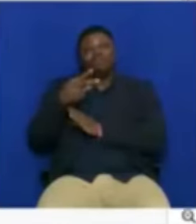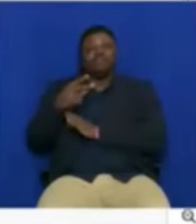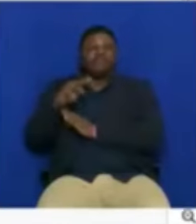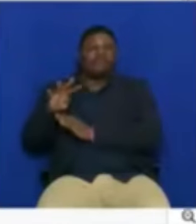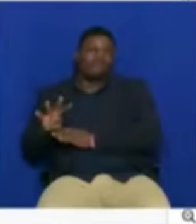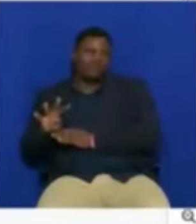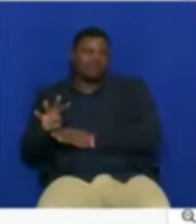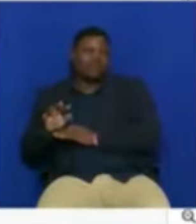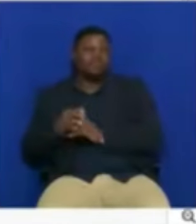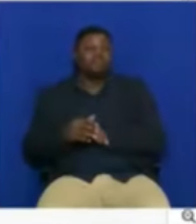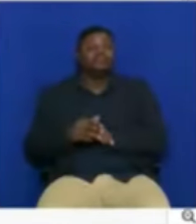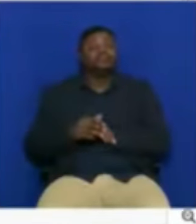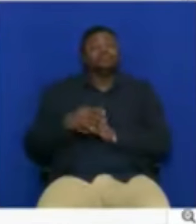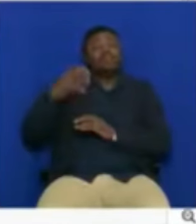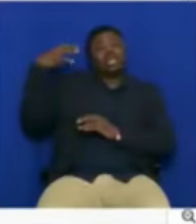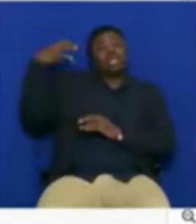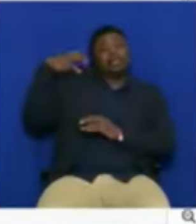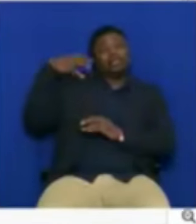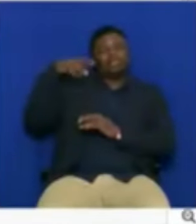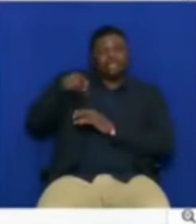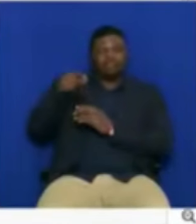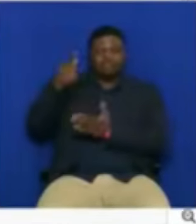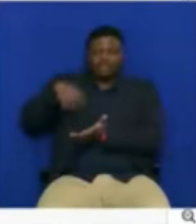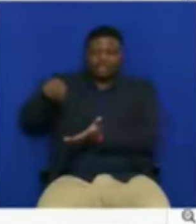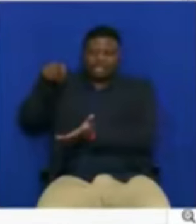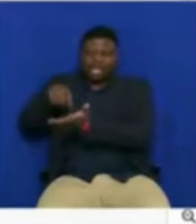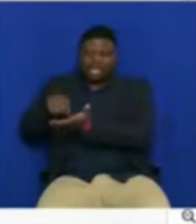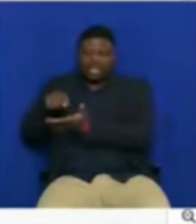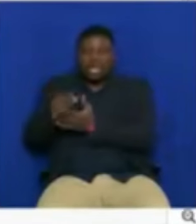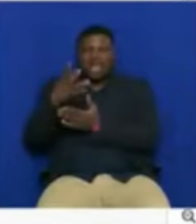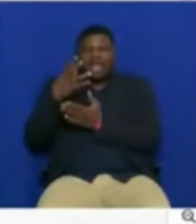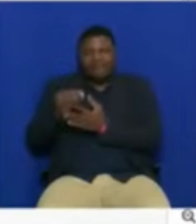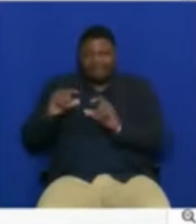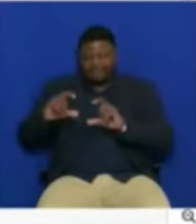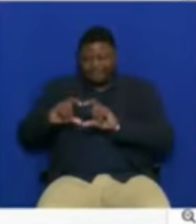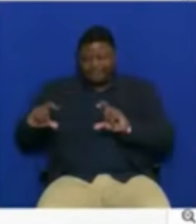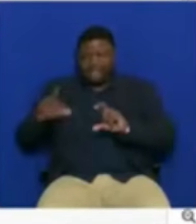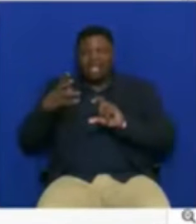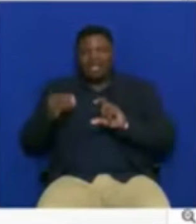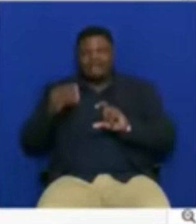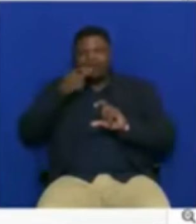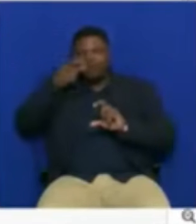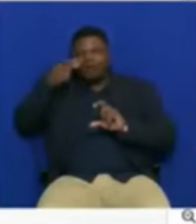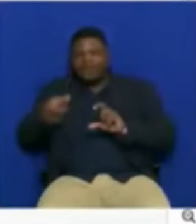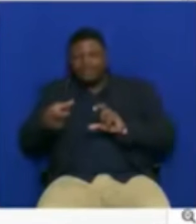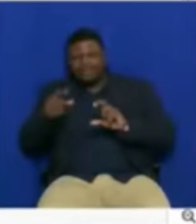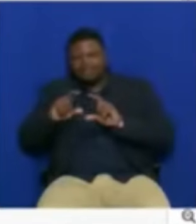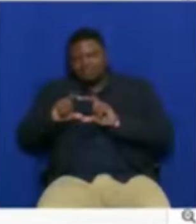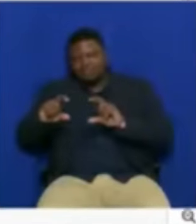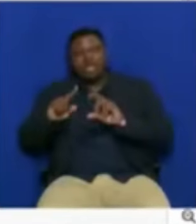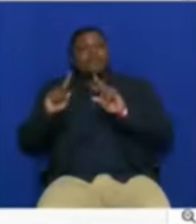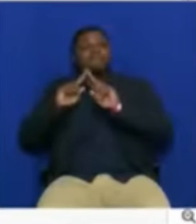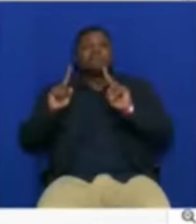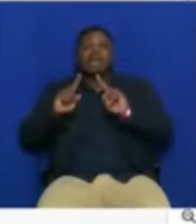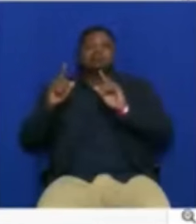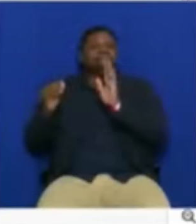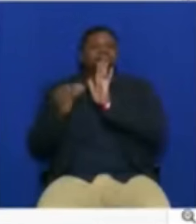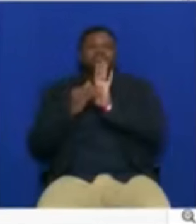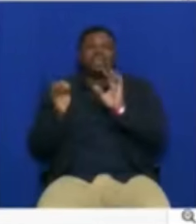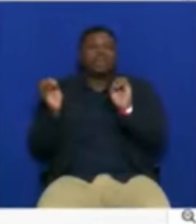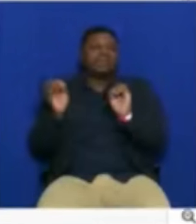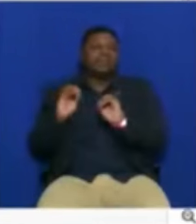signs, there is a space for comments, but he doesn't seem to have made any comments. Now, whether or not the